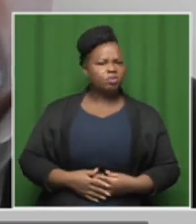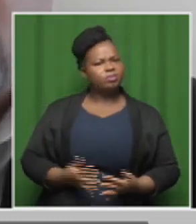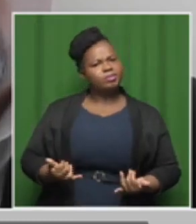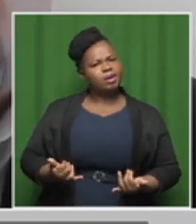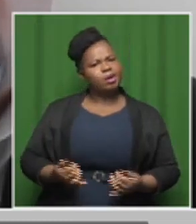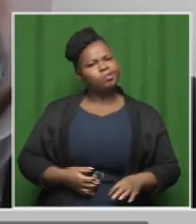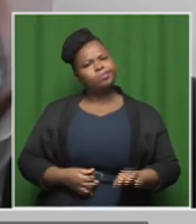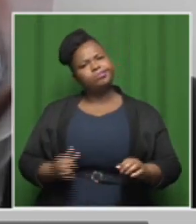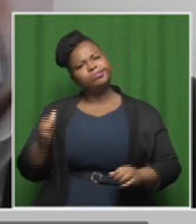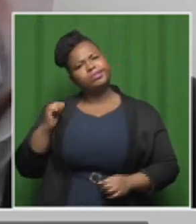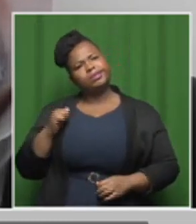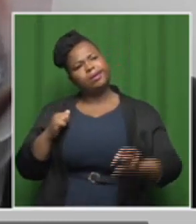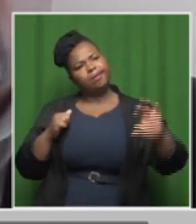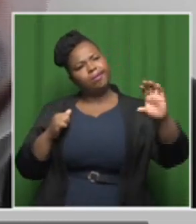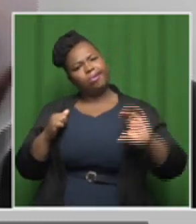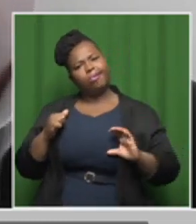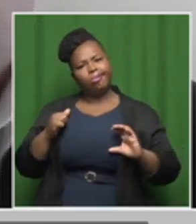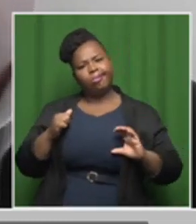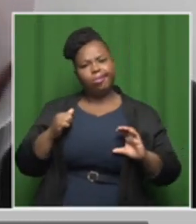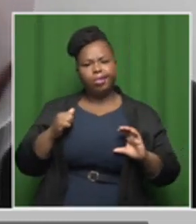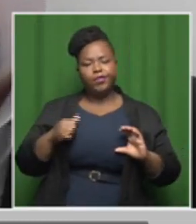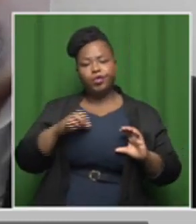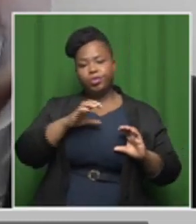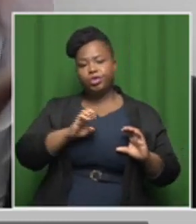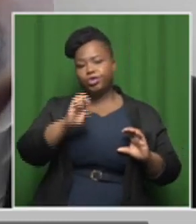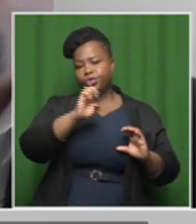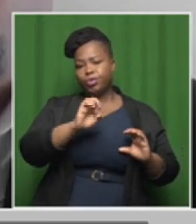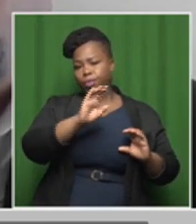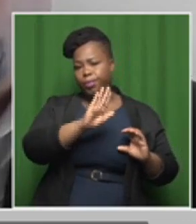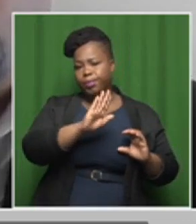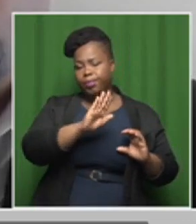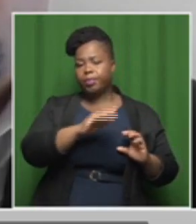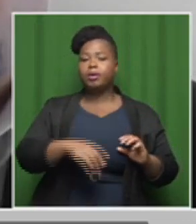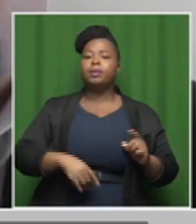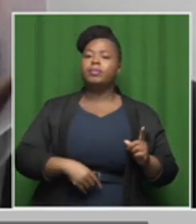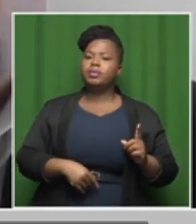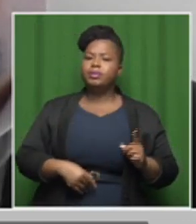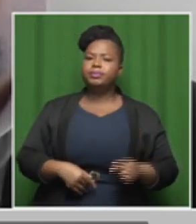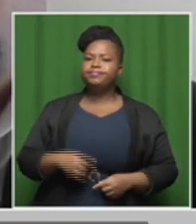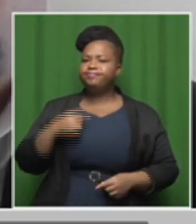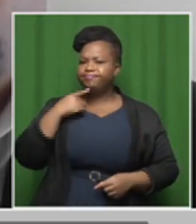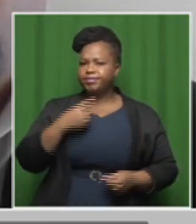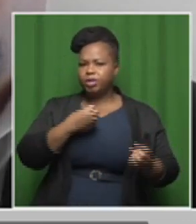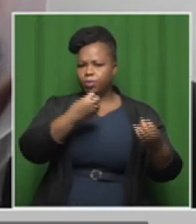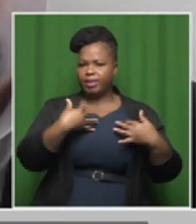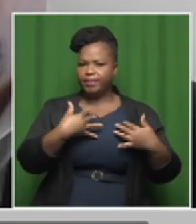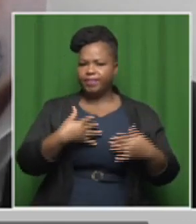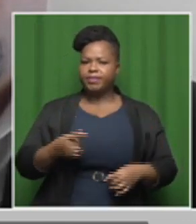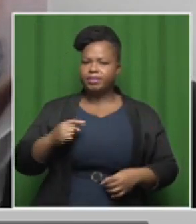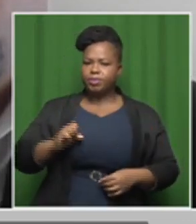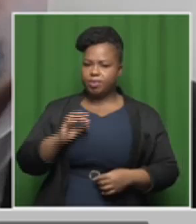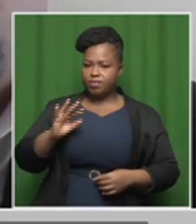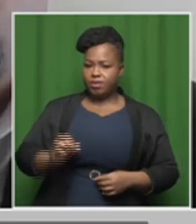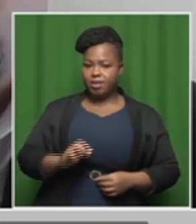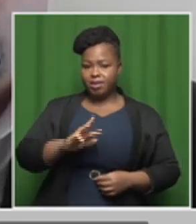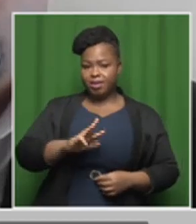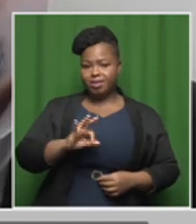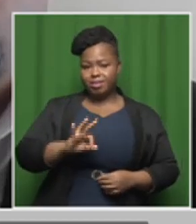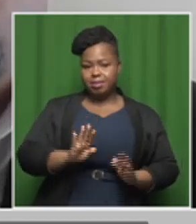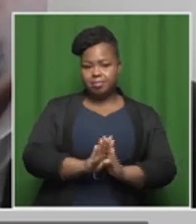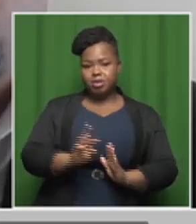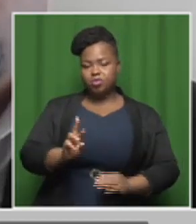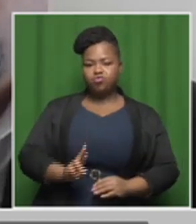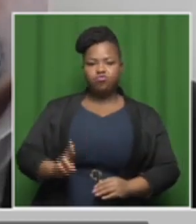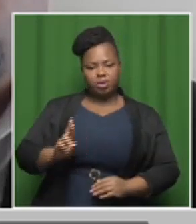see yesterday that there's been this commitment from the EU to give South Africa 93 billion rand in investment, and this is